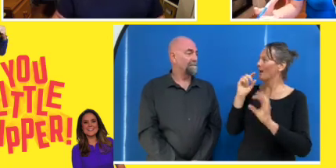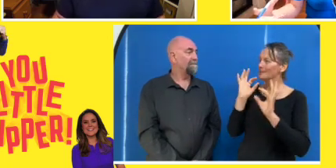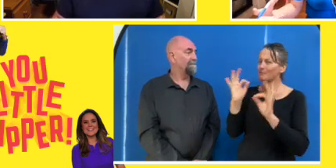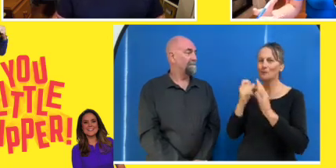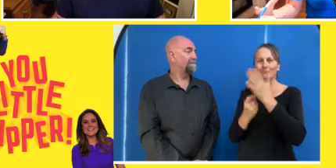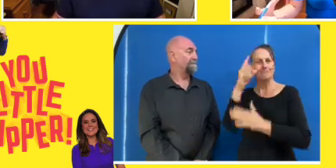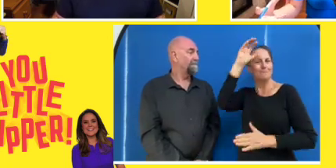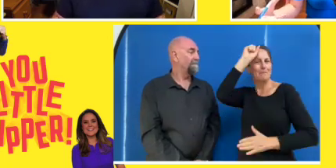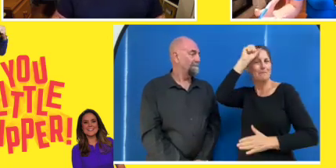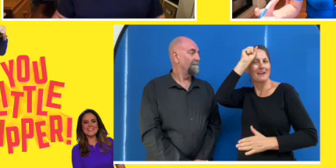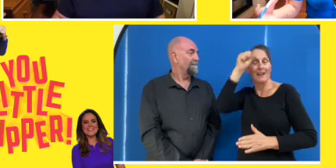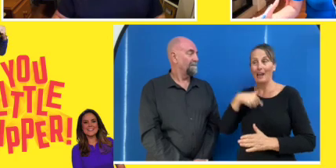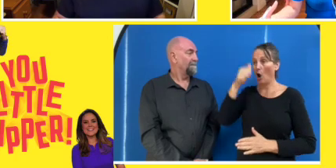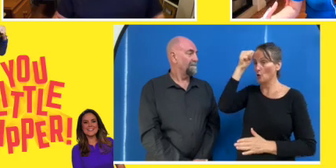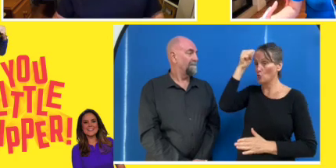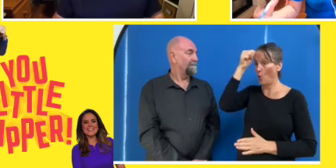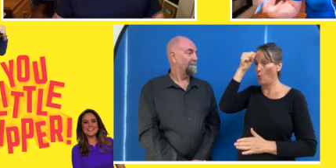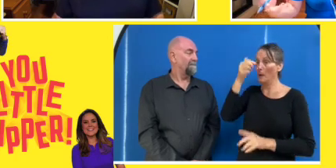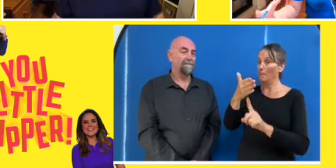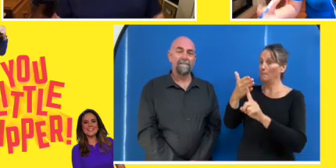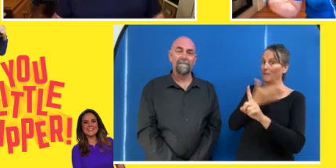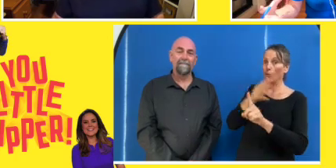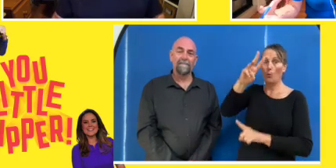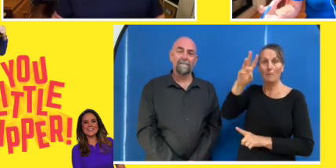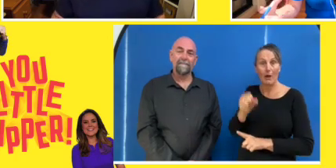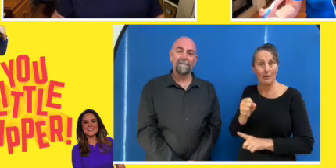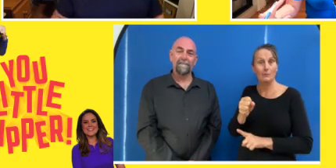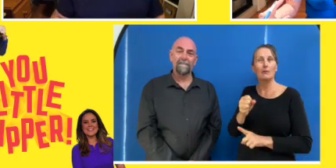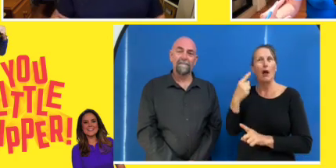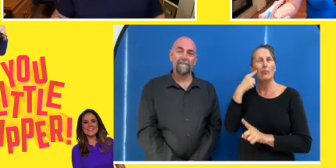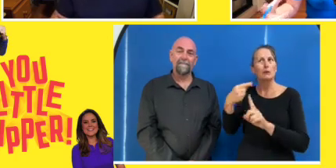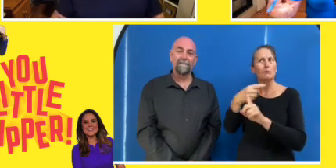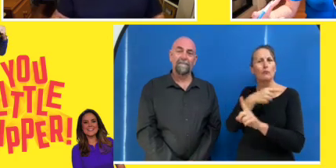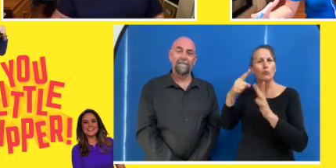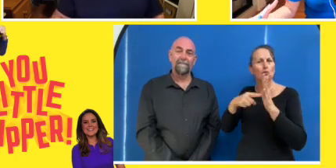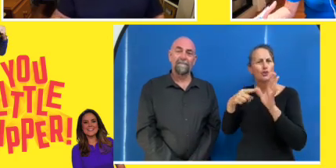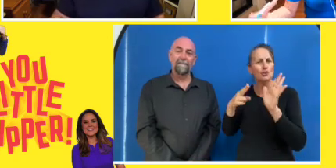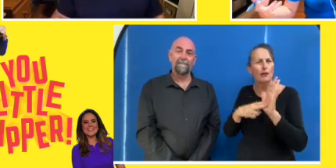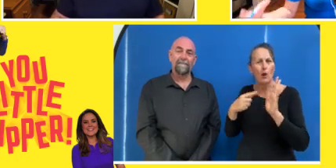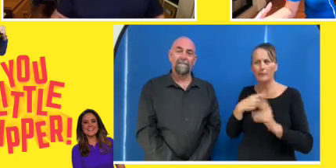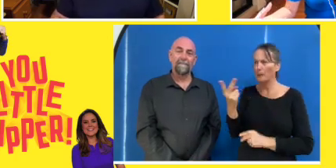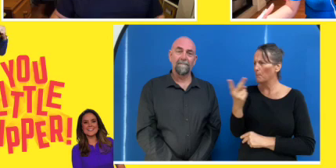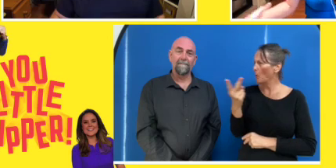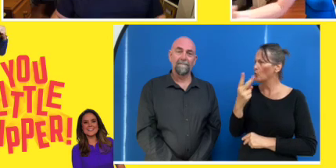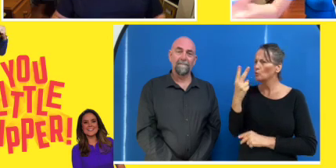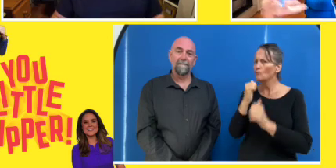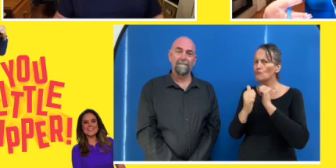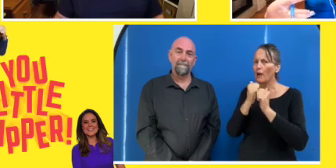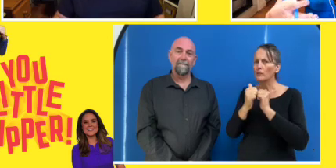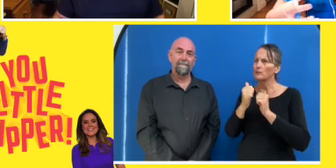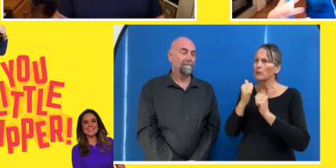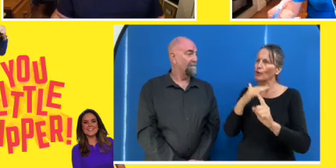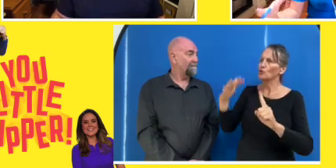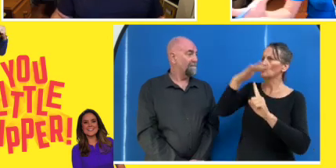able to have, you know, that special of a memory. And I know that in the lead up to the Paralympics in